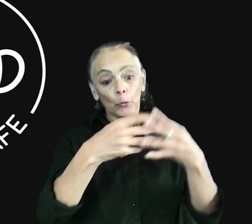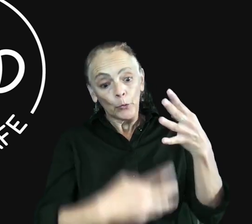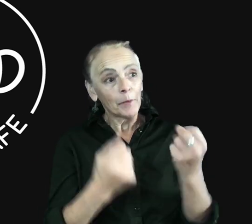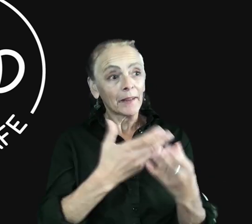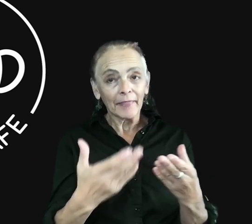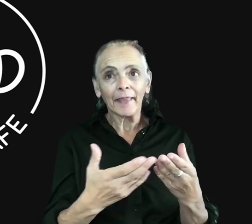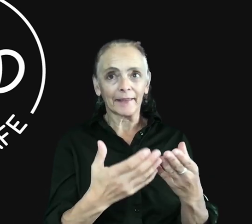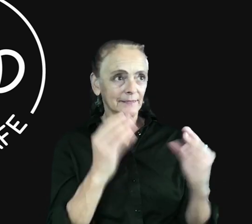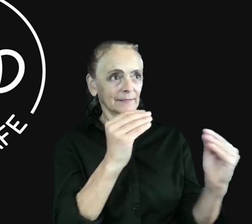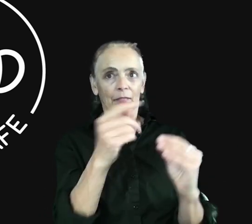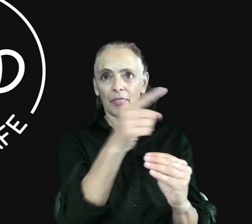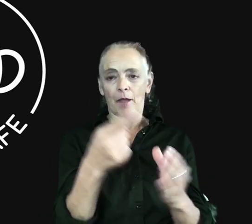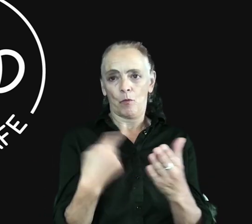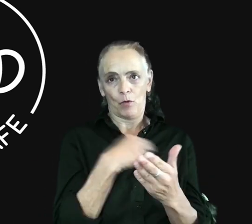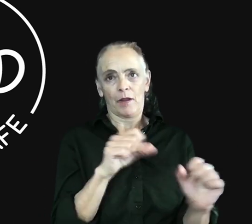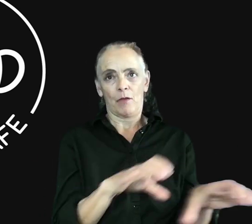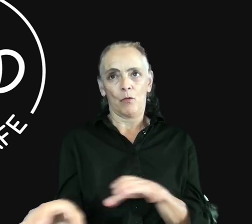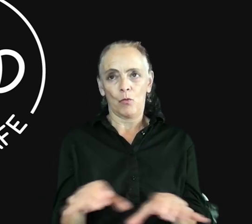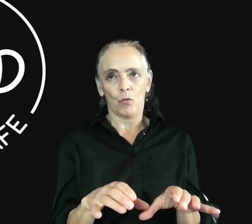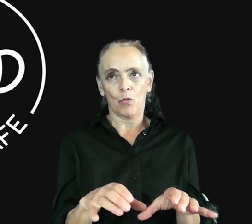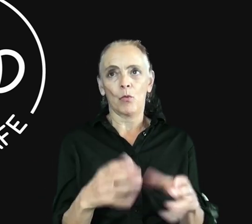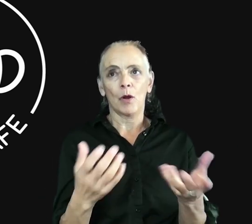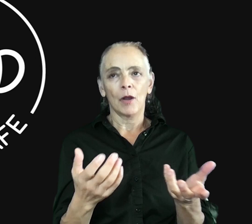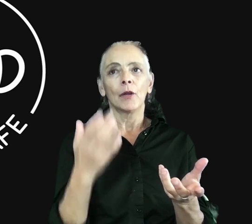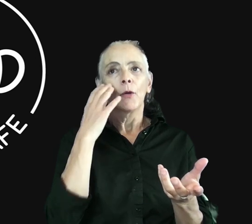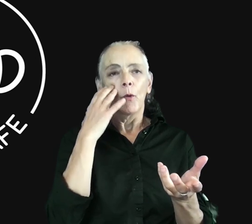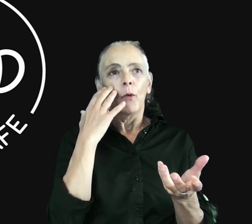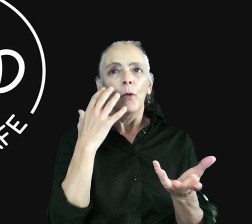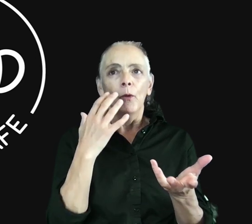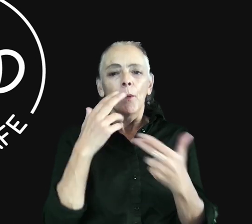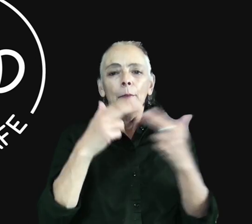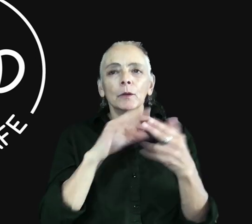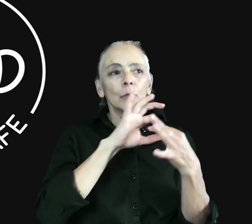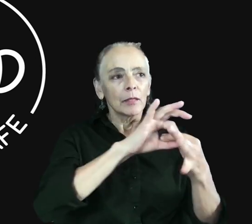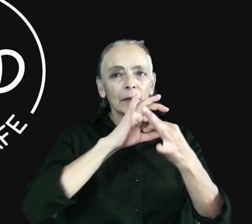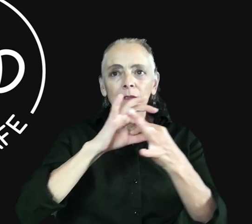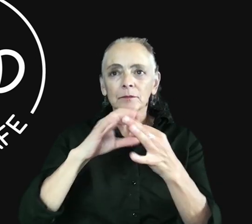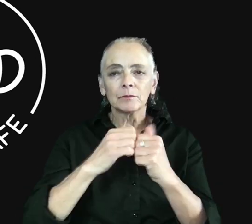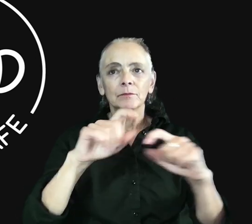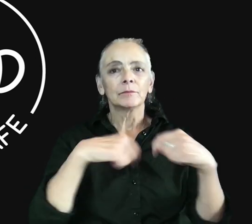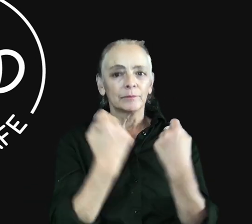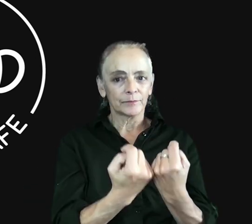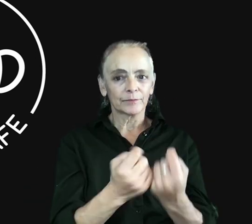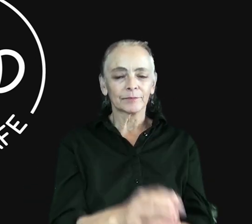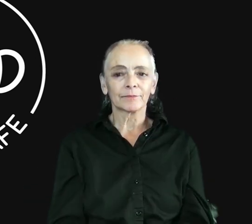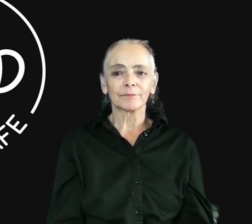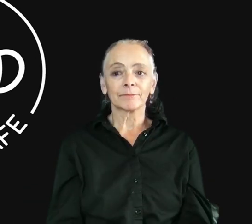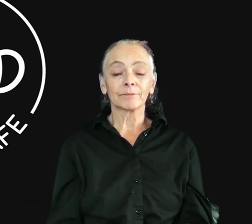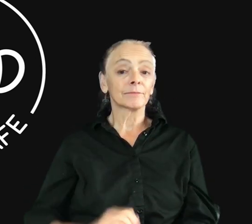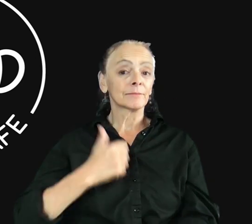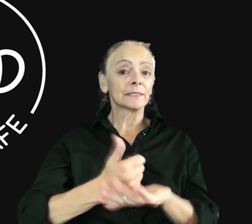do you know it's it's this education it's the evangelism it's building those relationships with the team it helps set